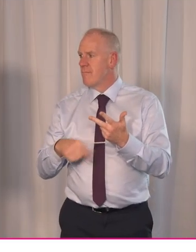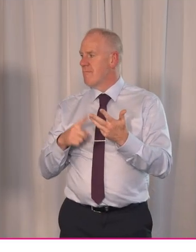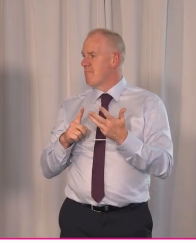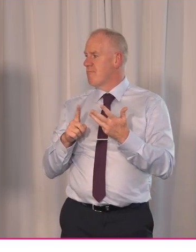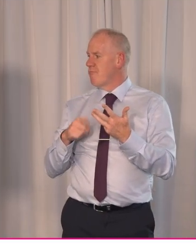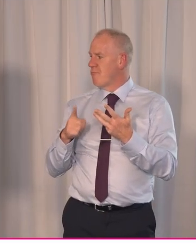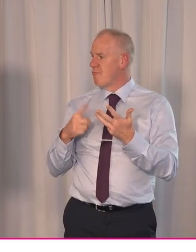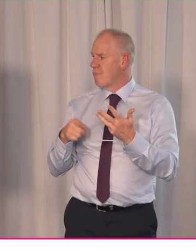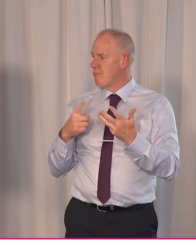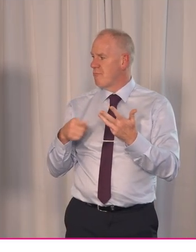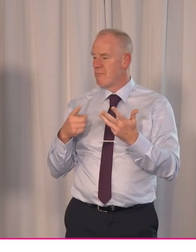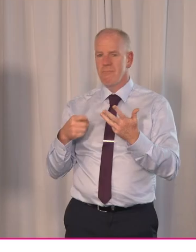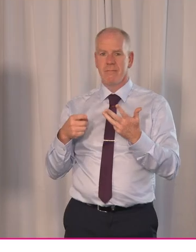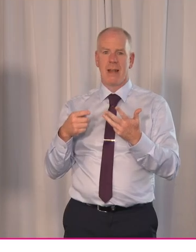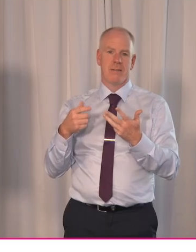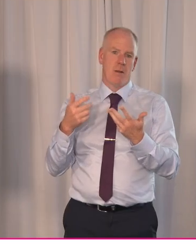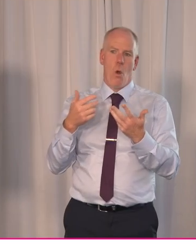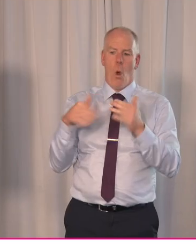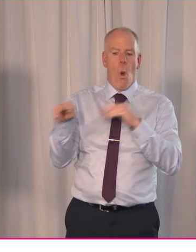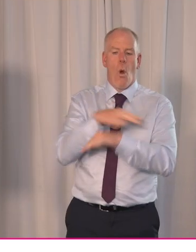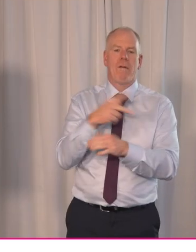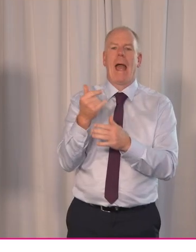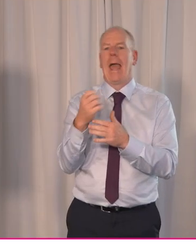over the age of whatever,